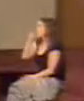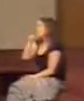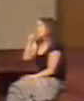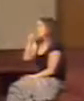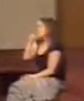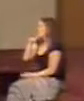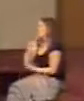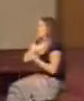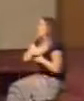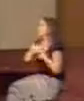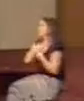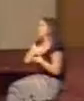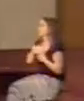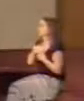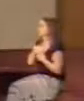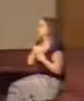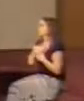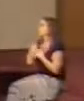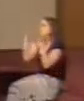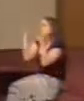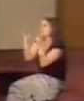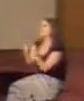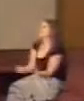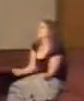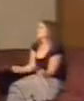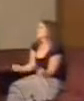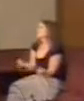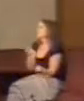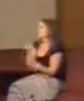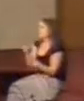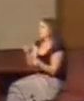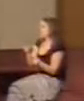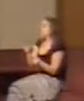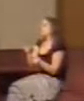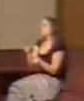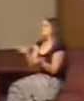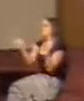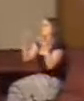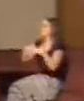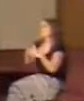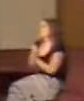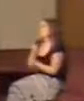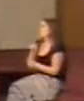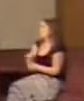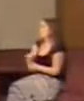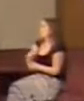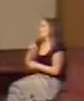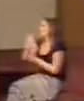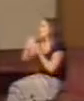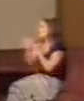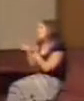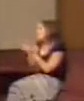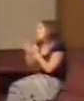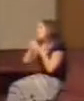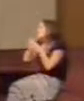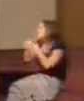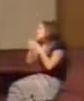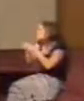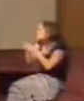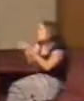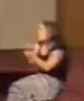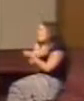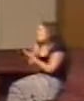it just falls and crumbles, and you go down with it. Your family goes down with it. Your relationships go down. Everything